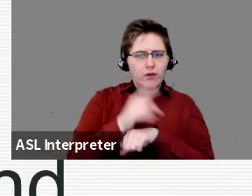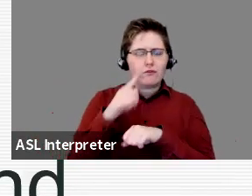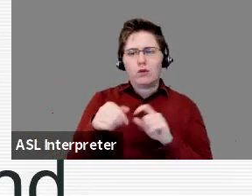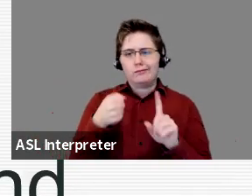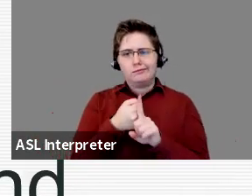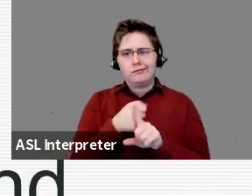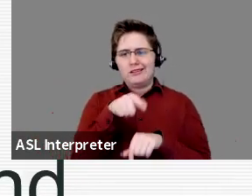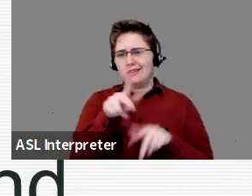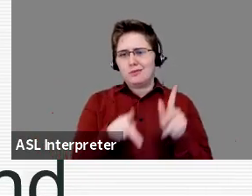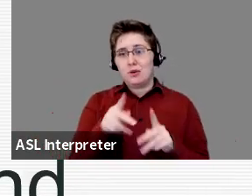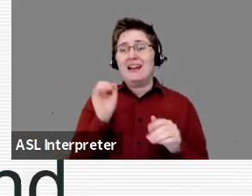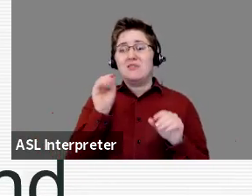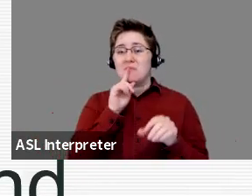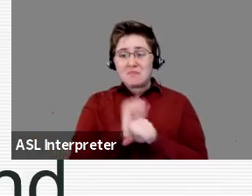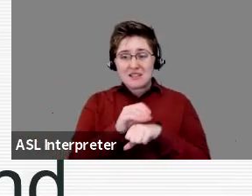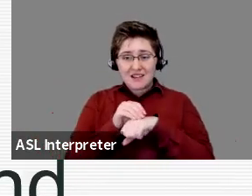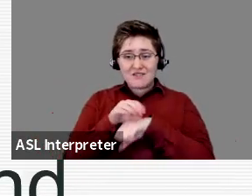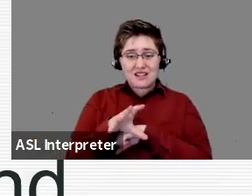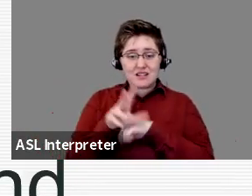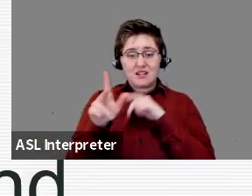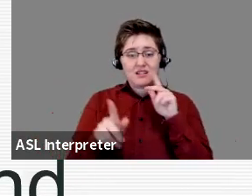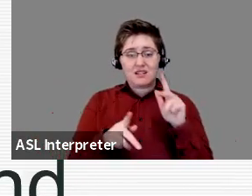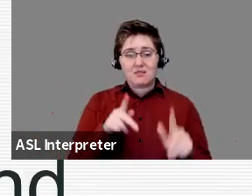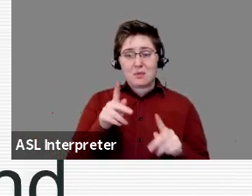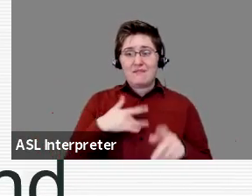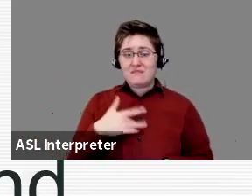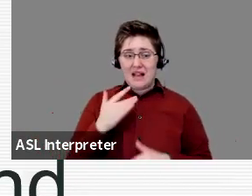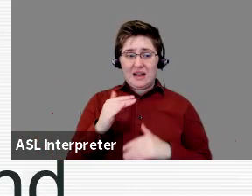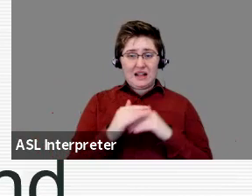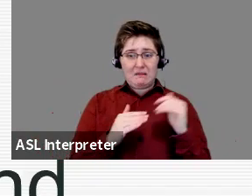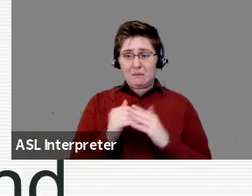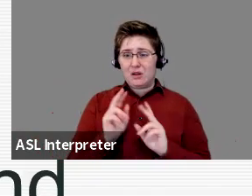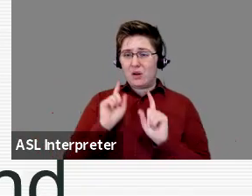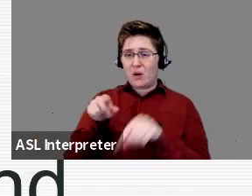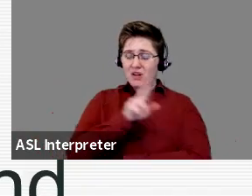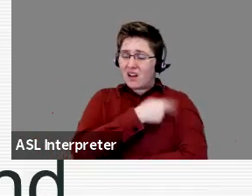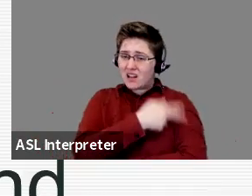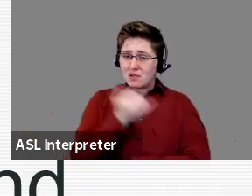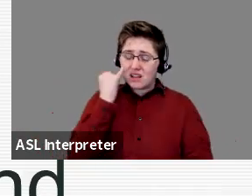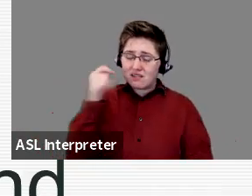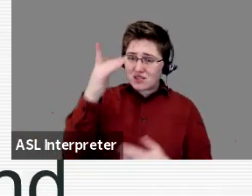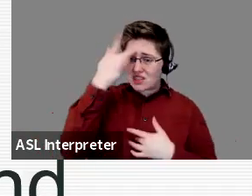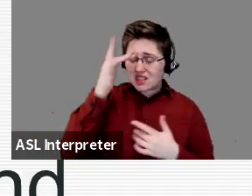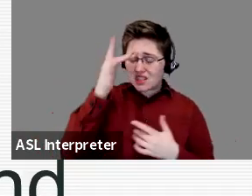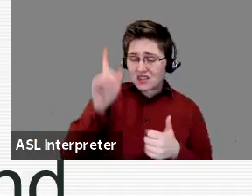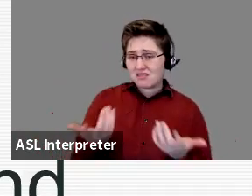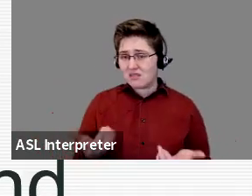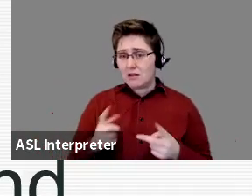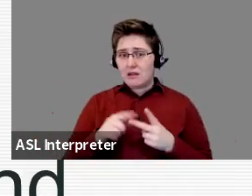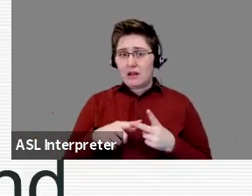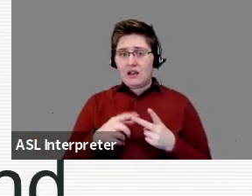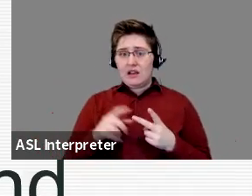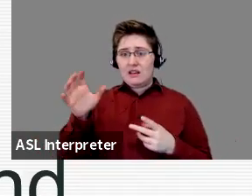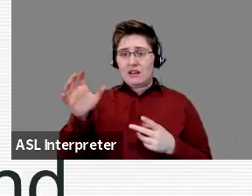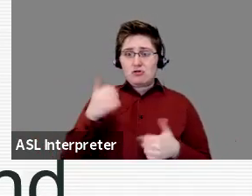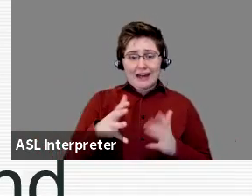it has affected people feeling comfortable going to the hospital when they're sick, or seeking out what they